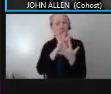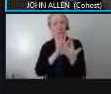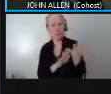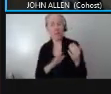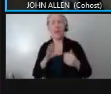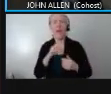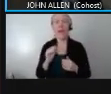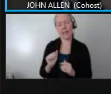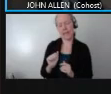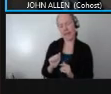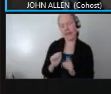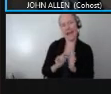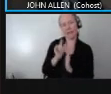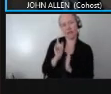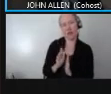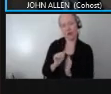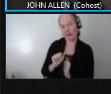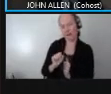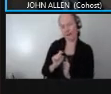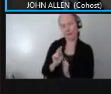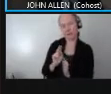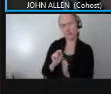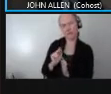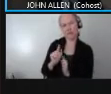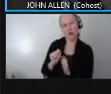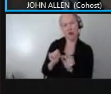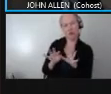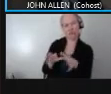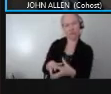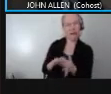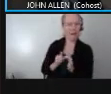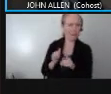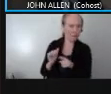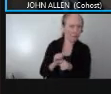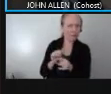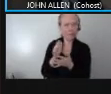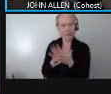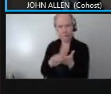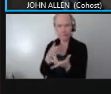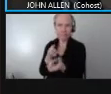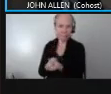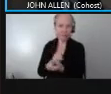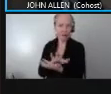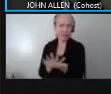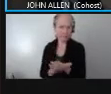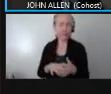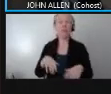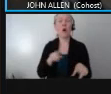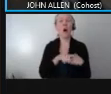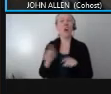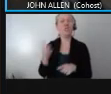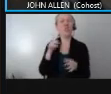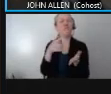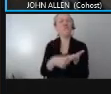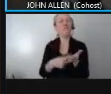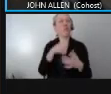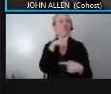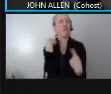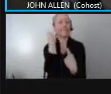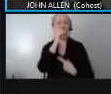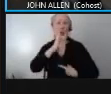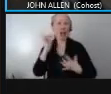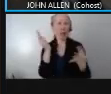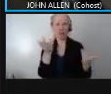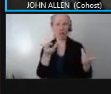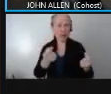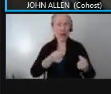that's conducted to help mitigate the identified risks. Today, we move on to learn more about what it's like to